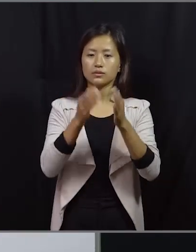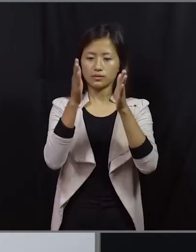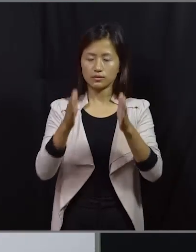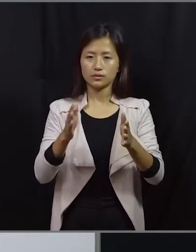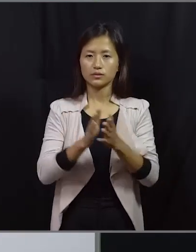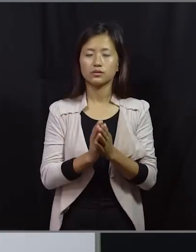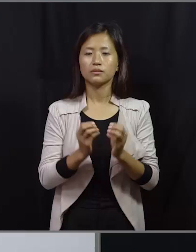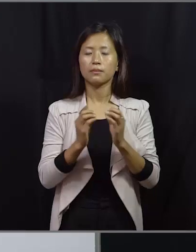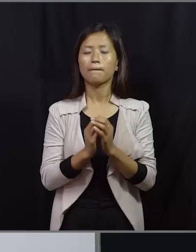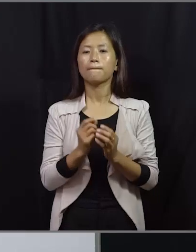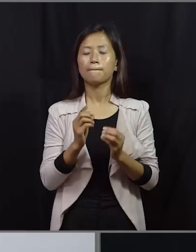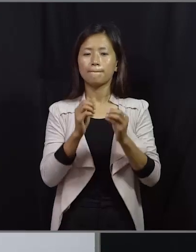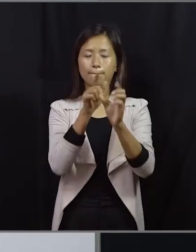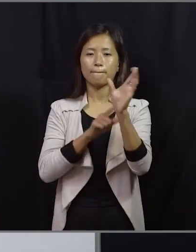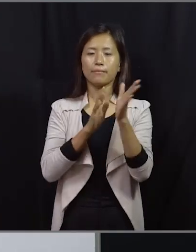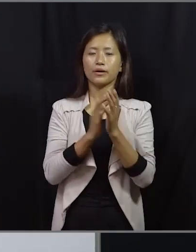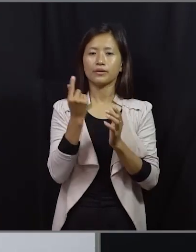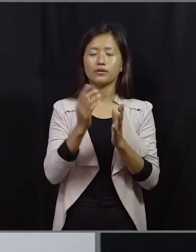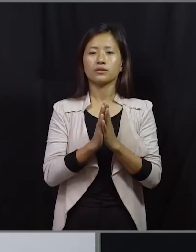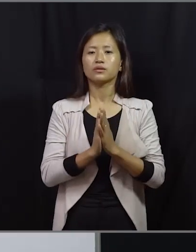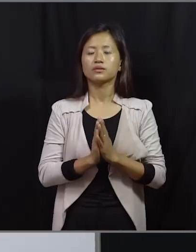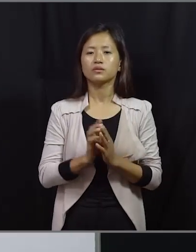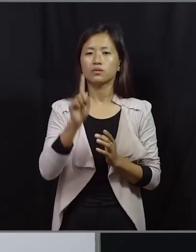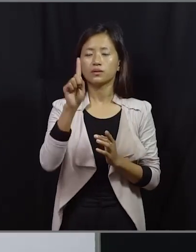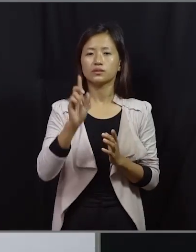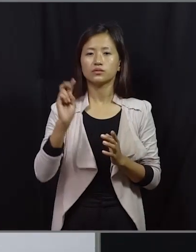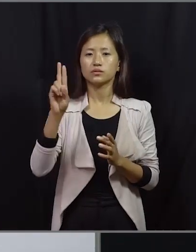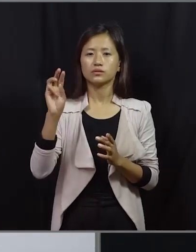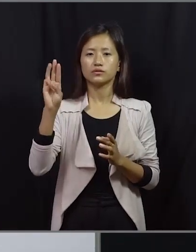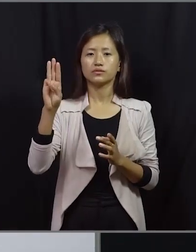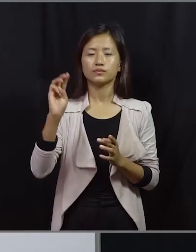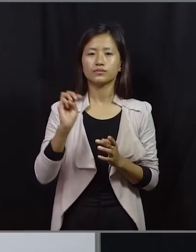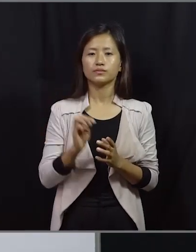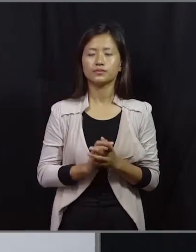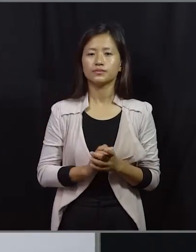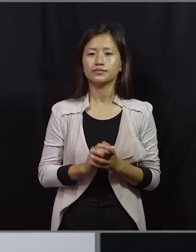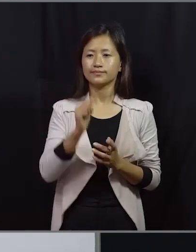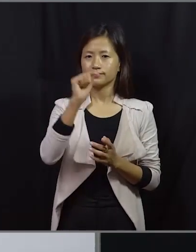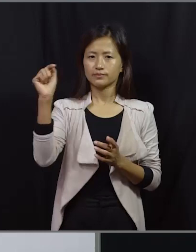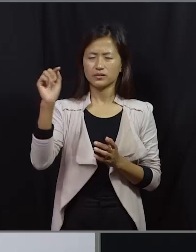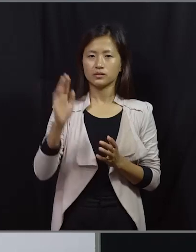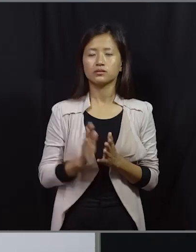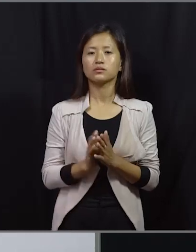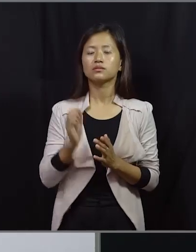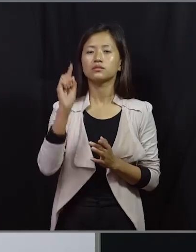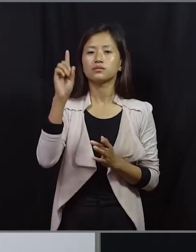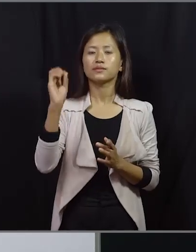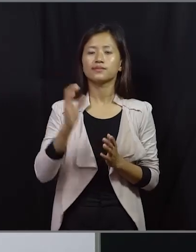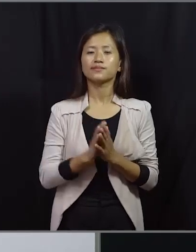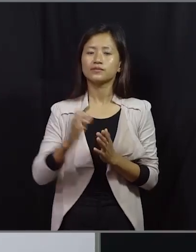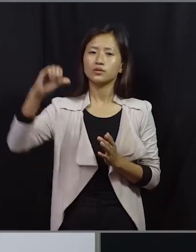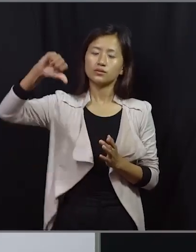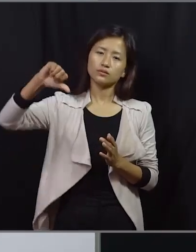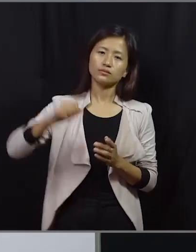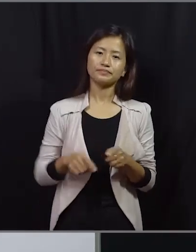is denoted by U. It may be 1, 2, 3 till 10 or 9